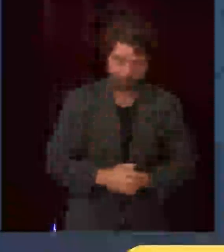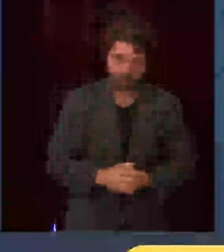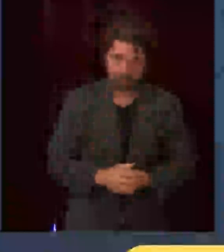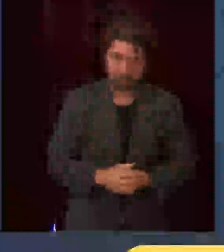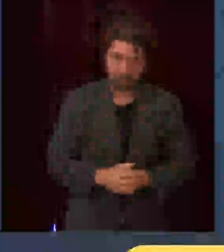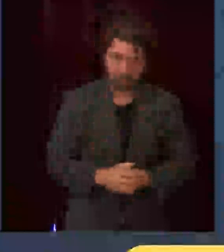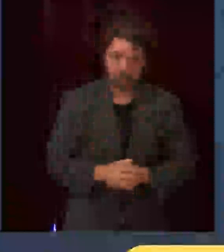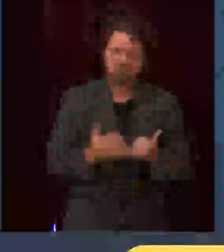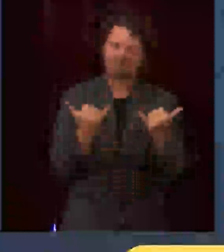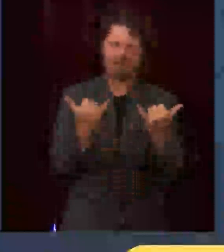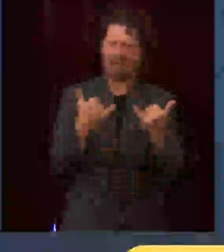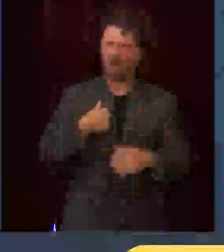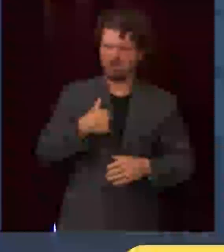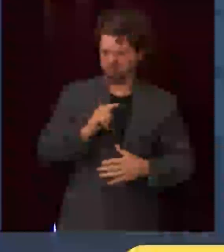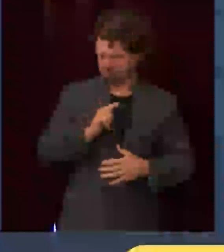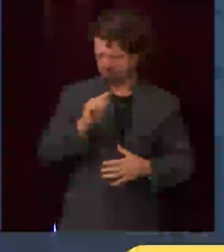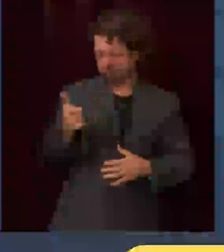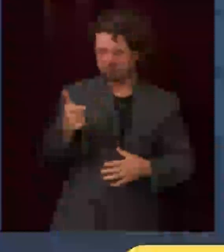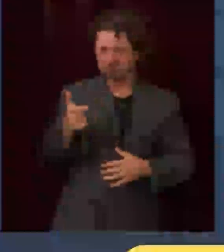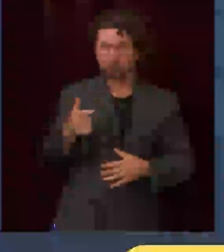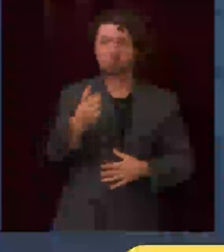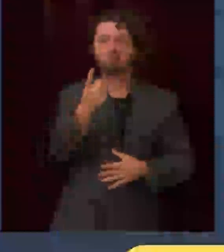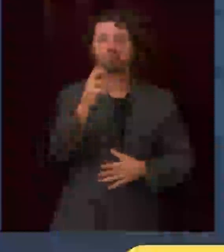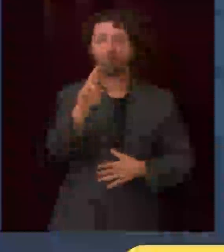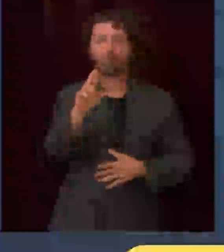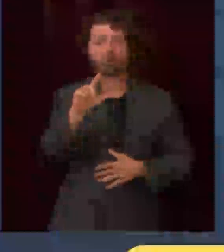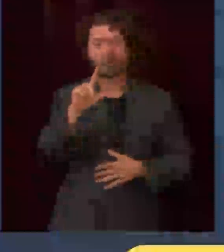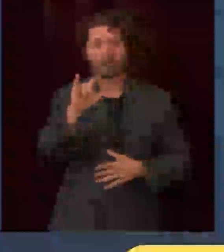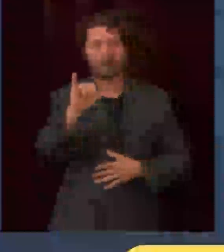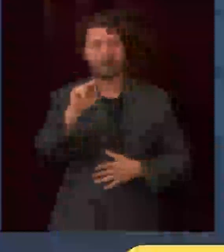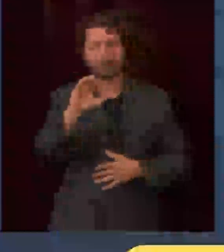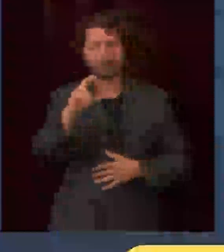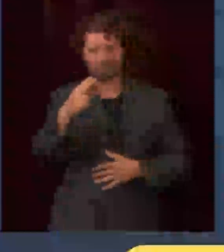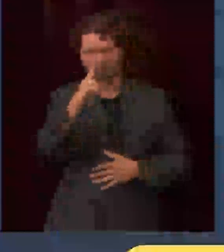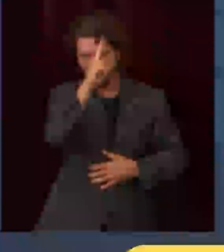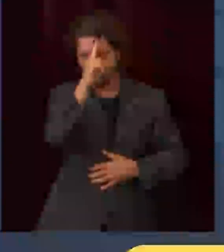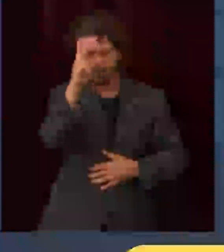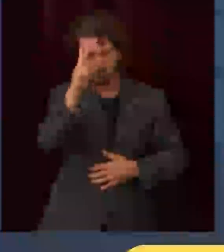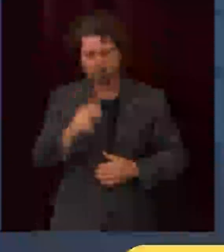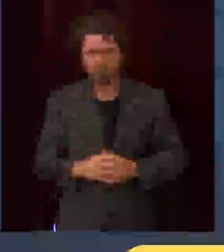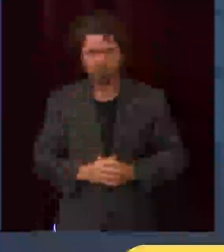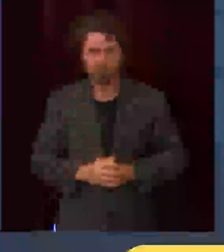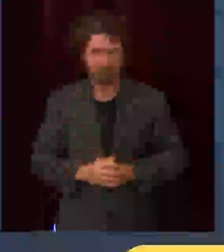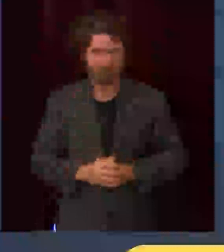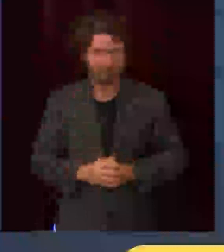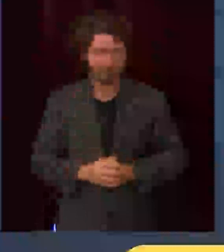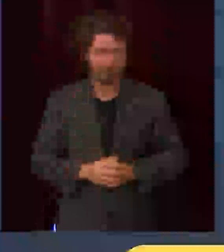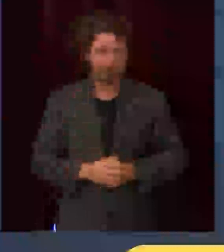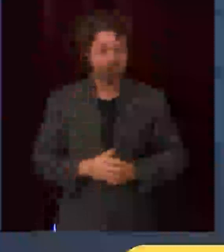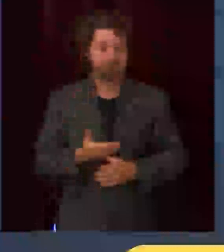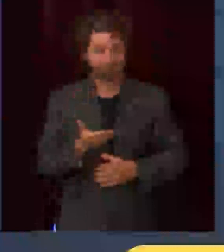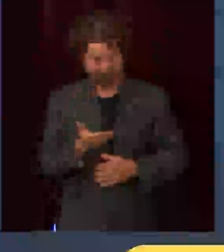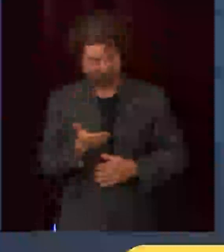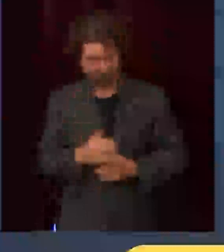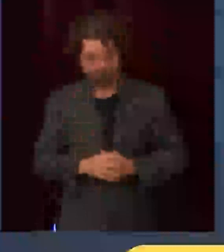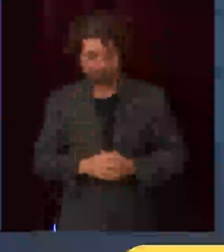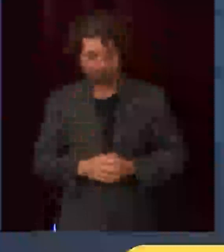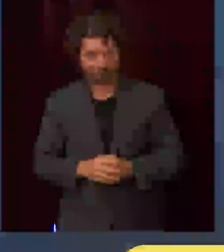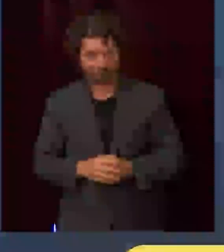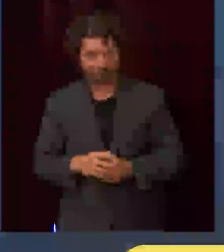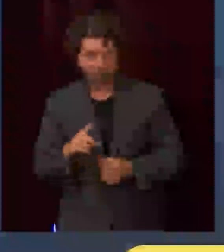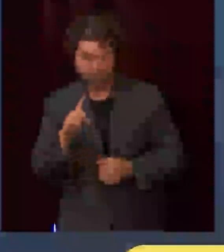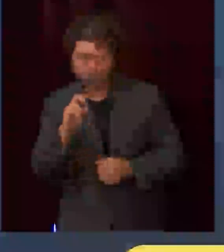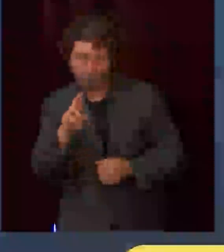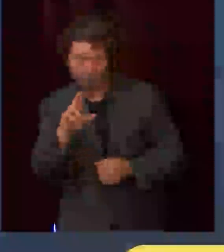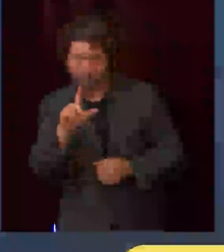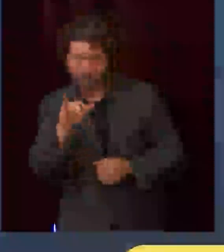Lynch, could you share some science with us? Certainly. Thank you, Governor Inslee. Just double check if you can hear me okay. You bet.